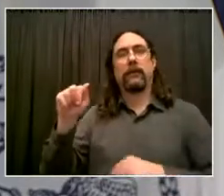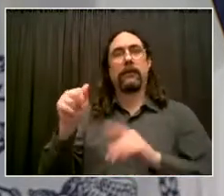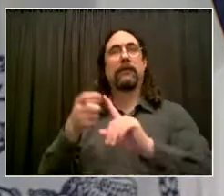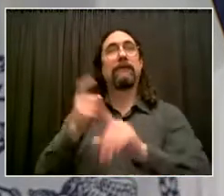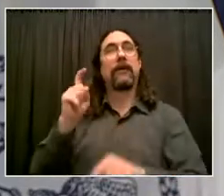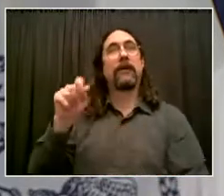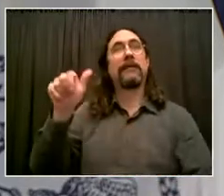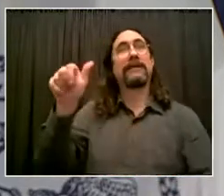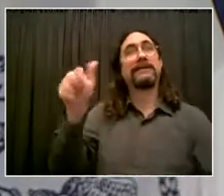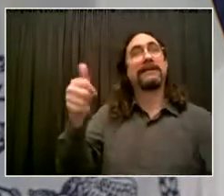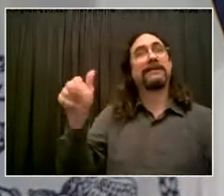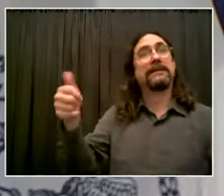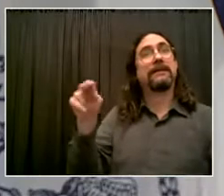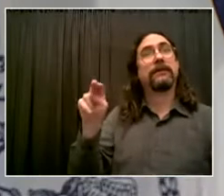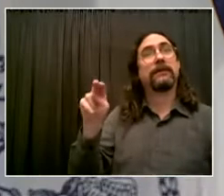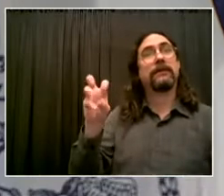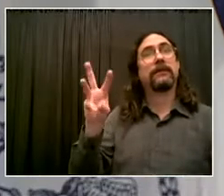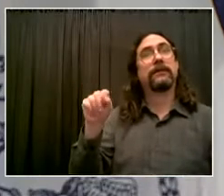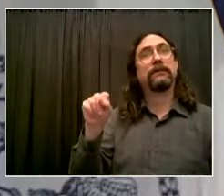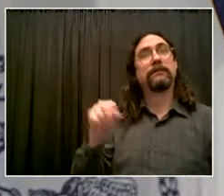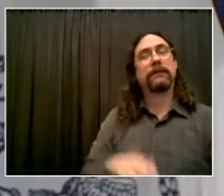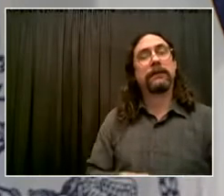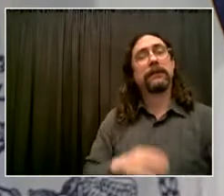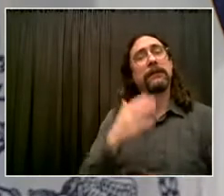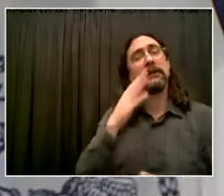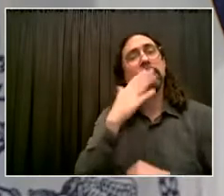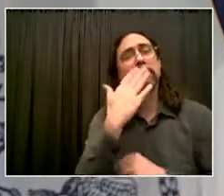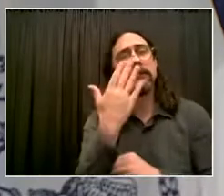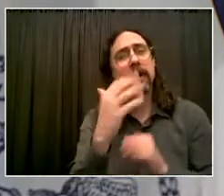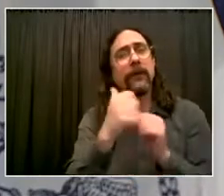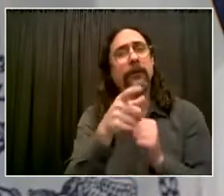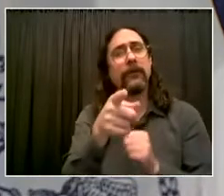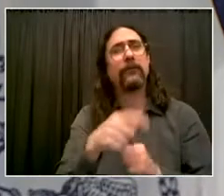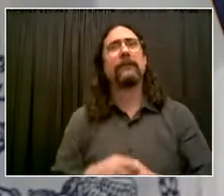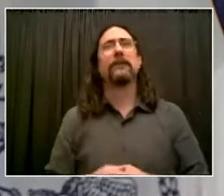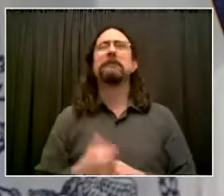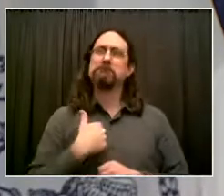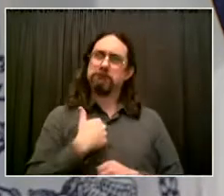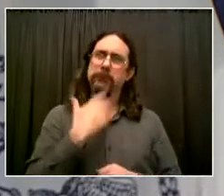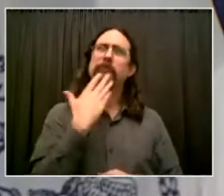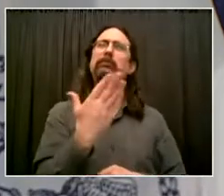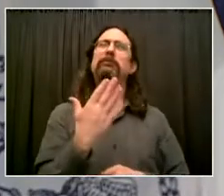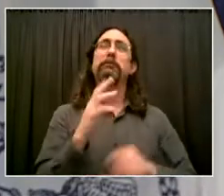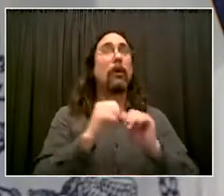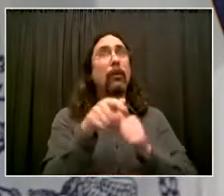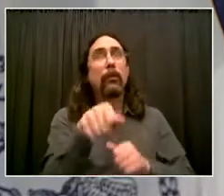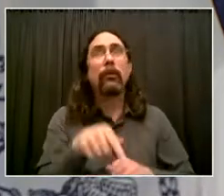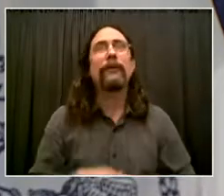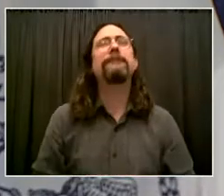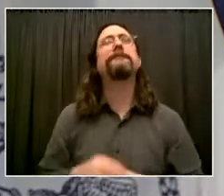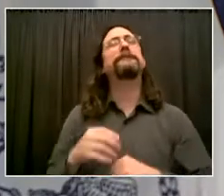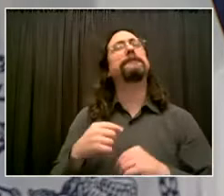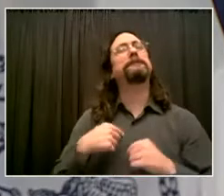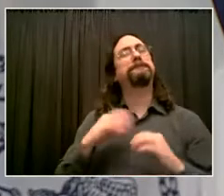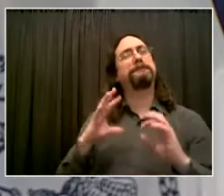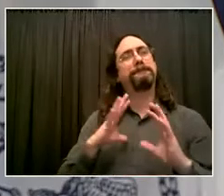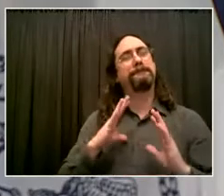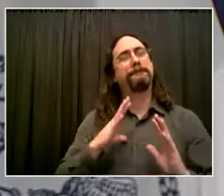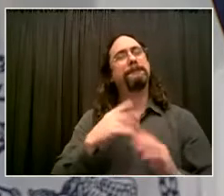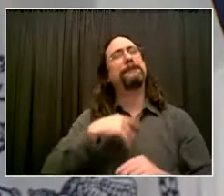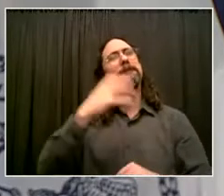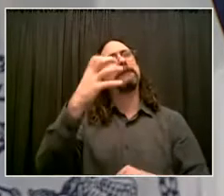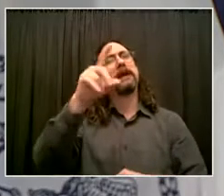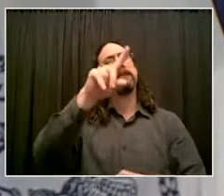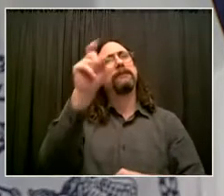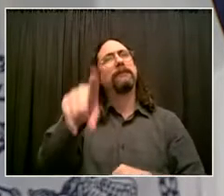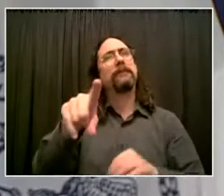wanted to ask about variants and reinfection rate. Are health